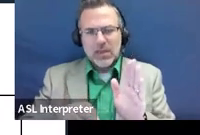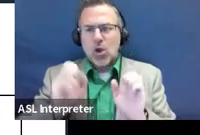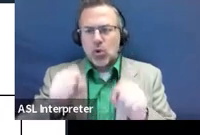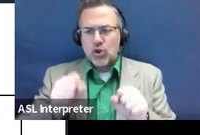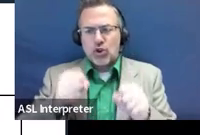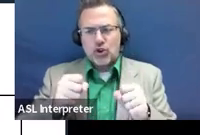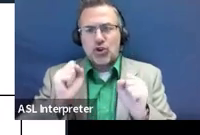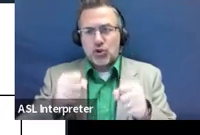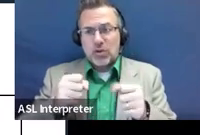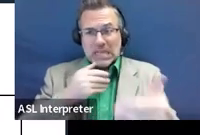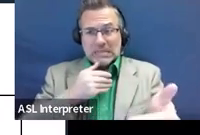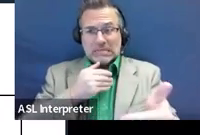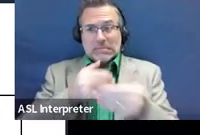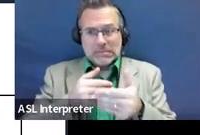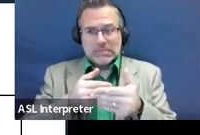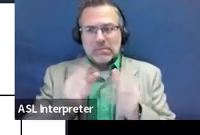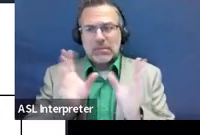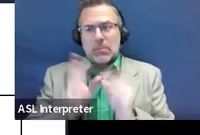sooner than those 7 days.